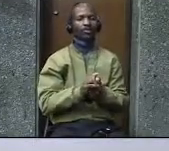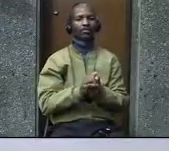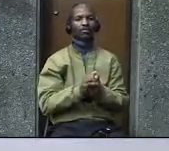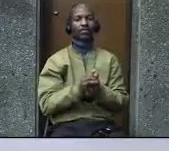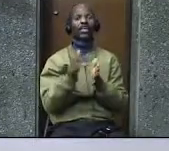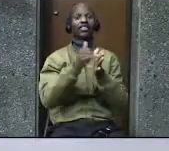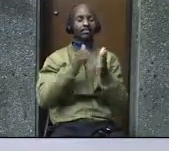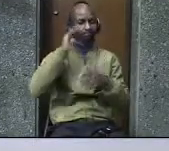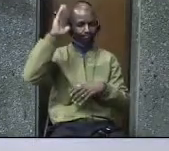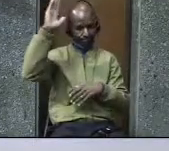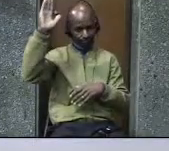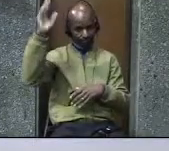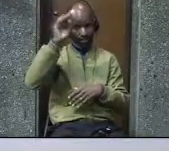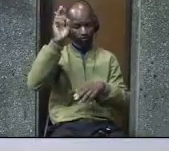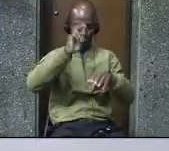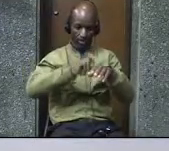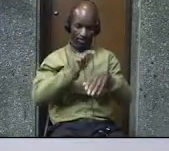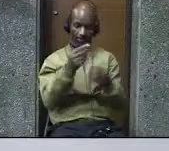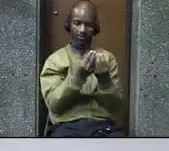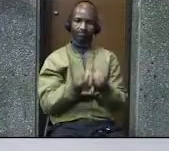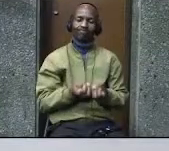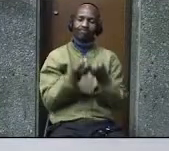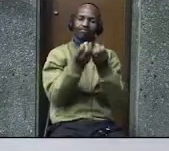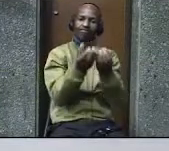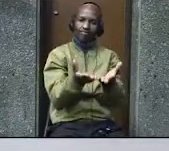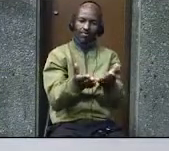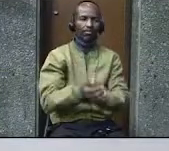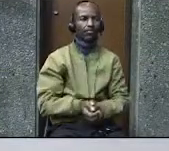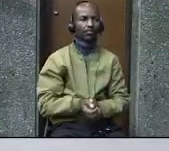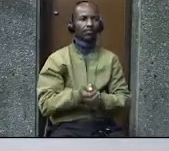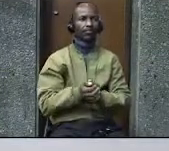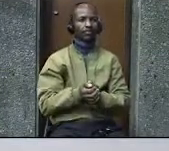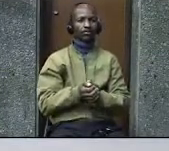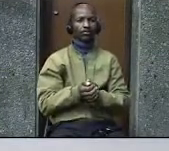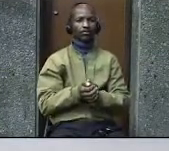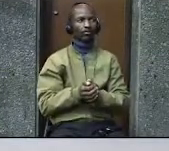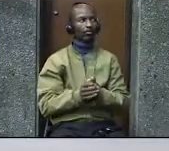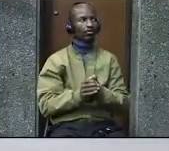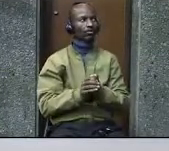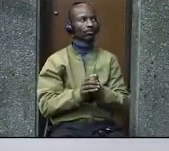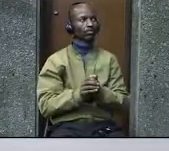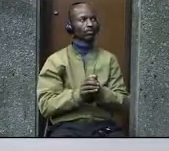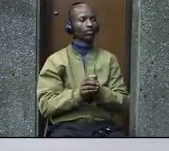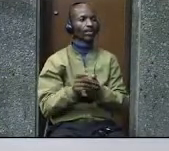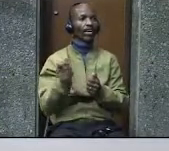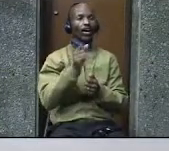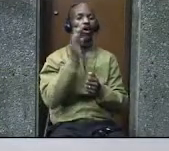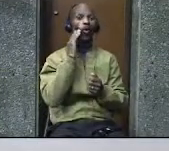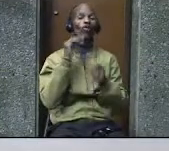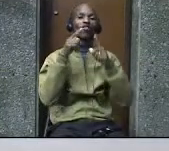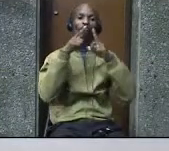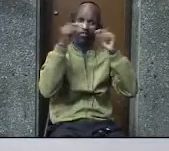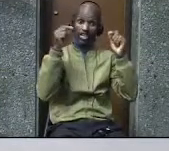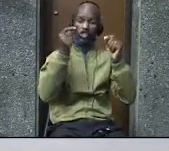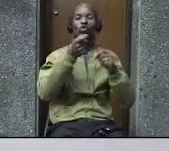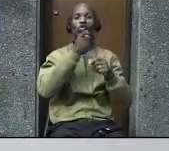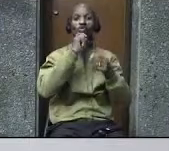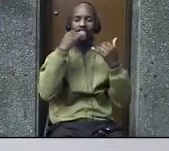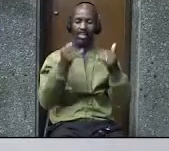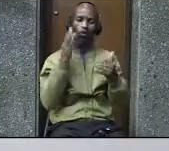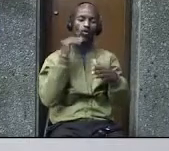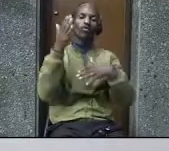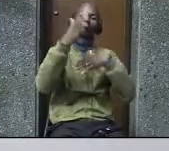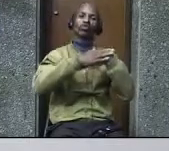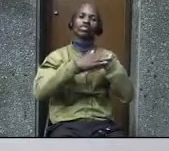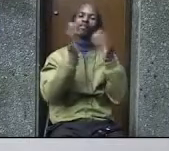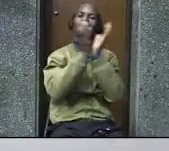So just raise your hand if you need this, and then do us a favor. Arfetsa we berekisa ha re kwalla